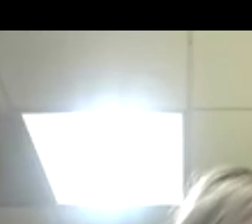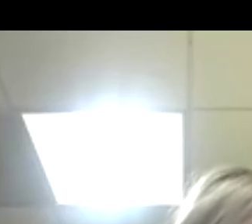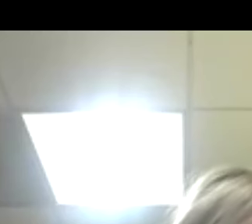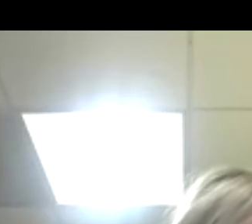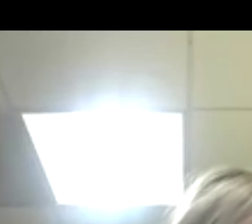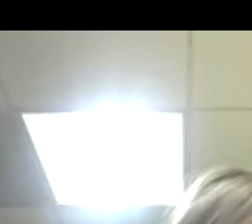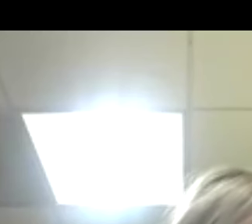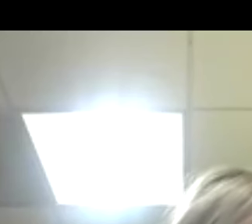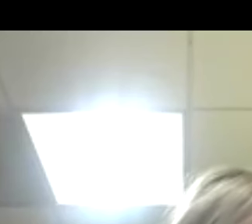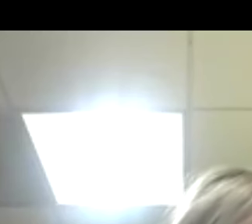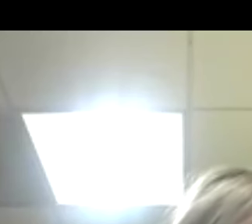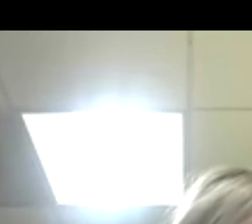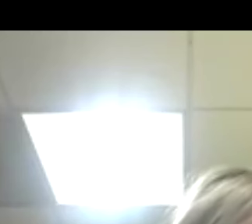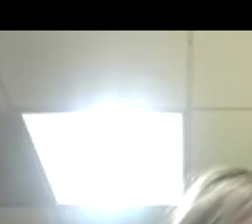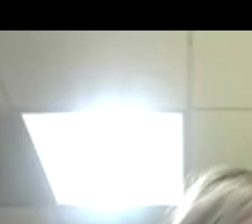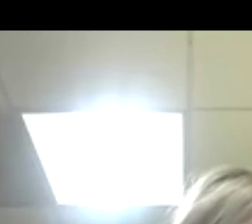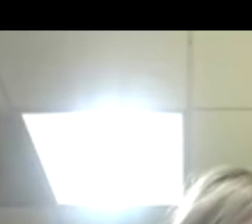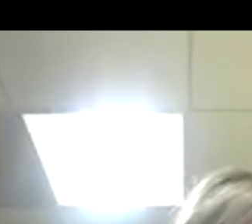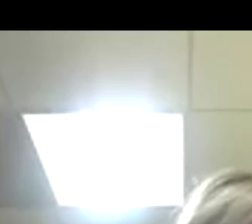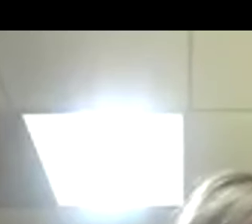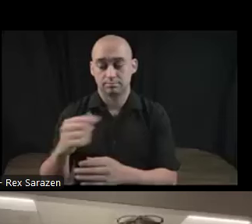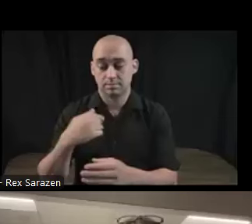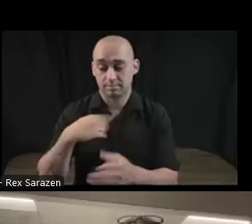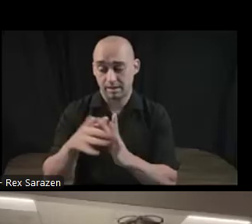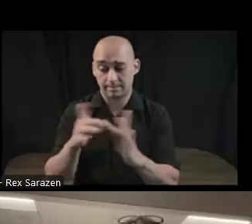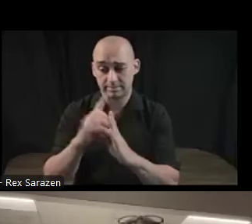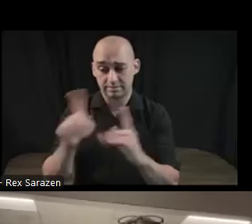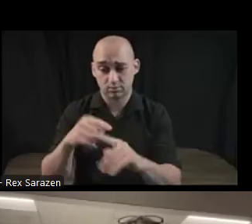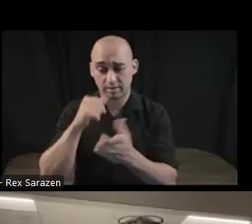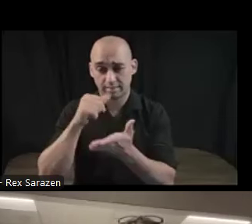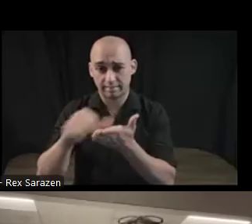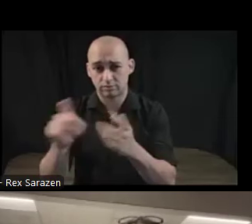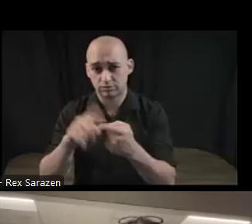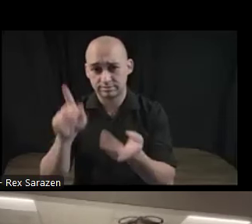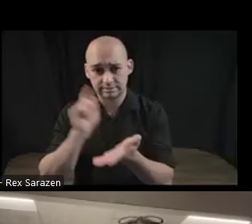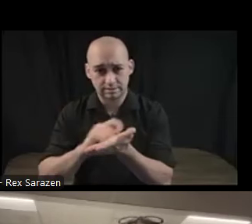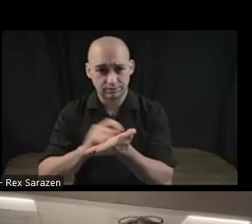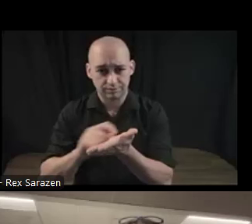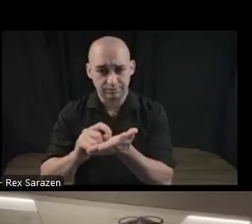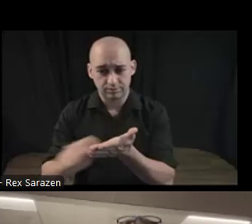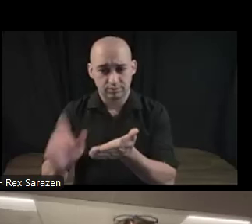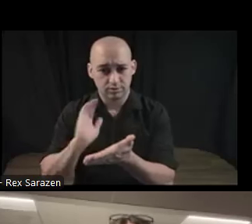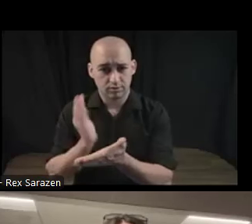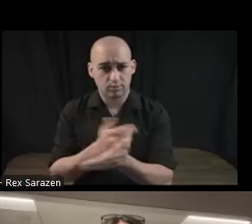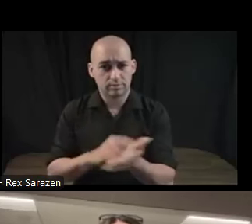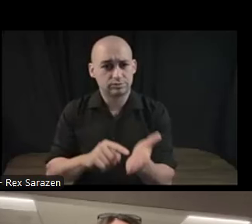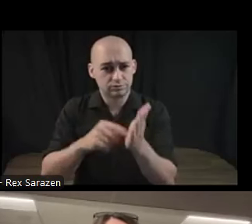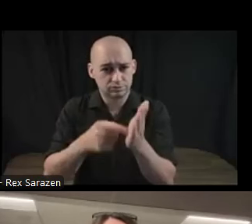So mine were comments about the letter to the secretary, which we started that discussion, but I can hold my comment